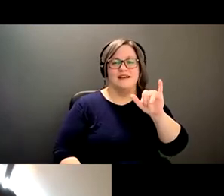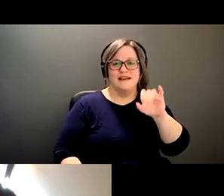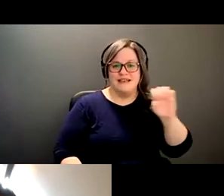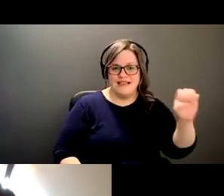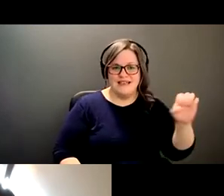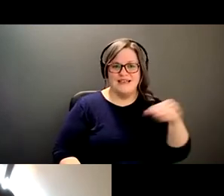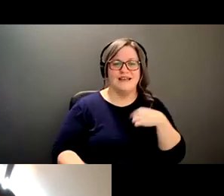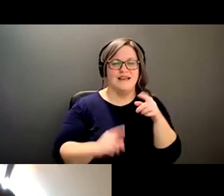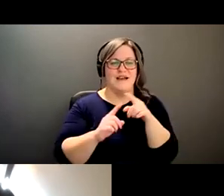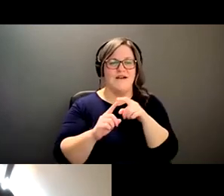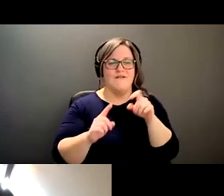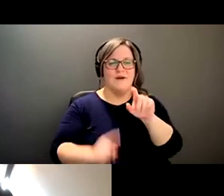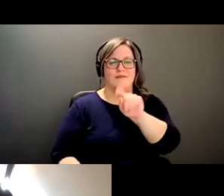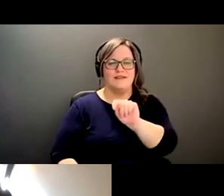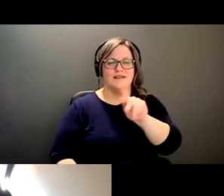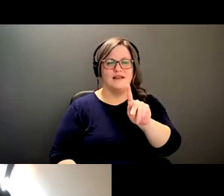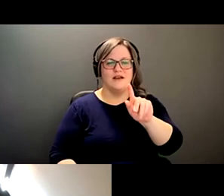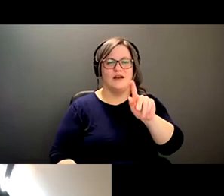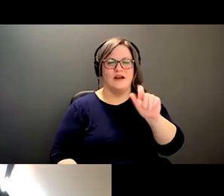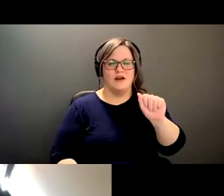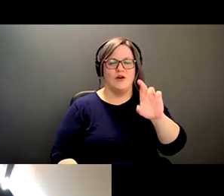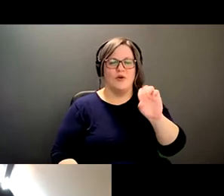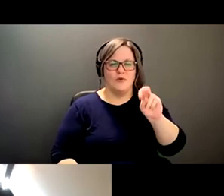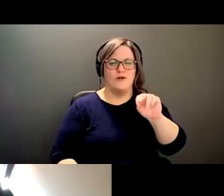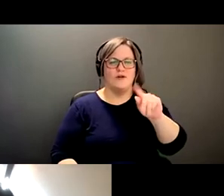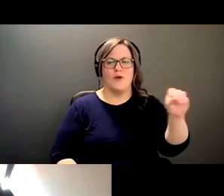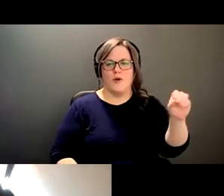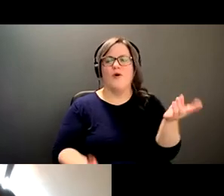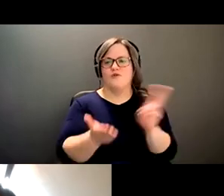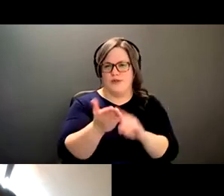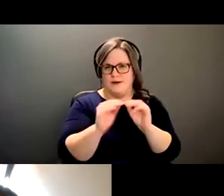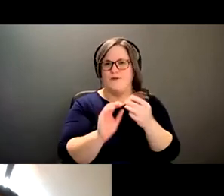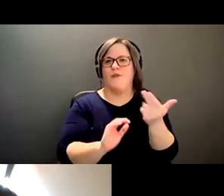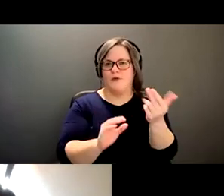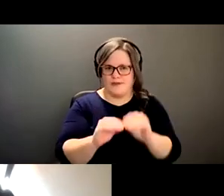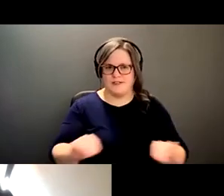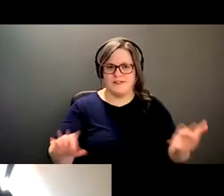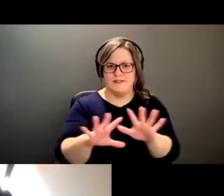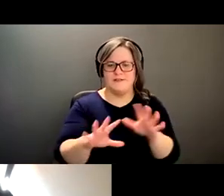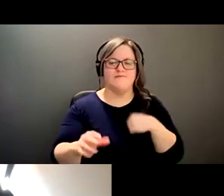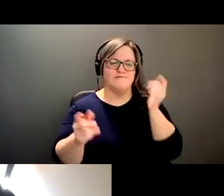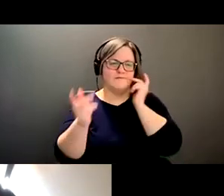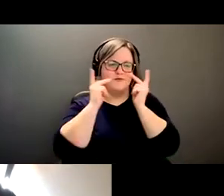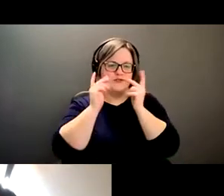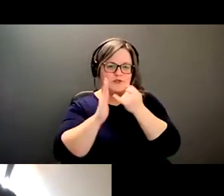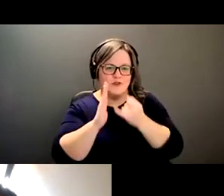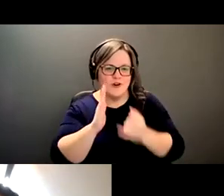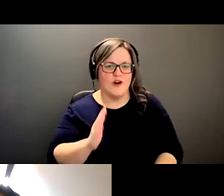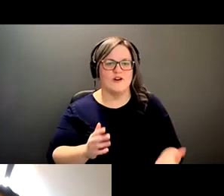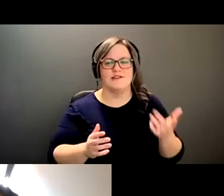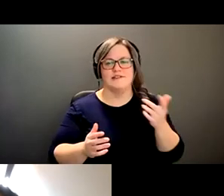Tacaronto Treaty 13 territory tonight. I am a visual artist and a serial